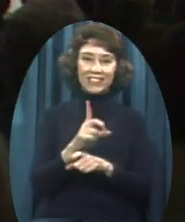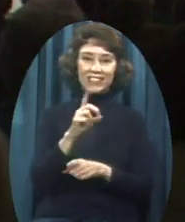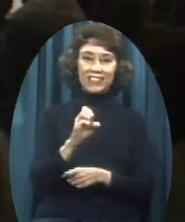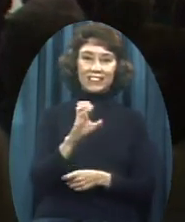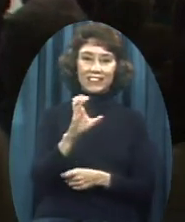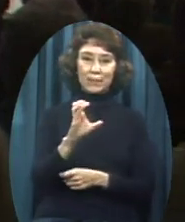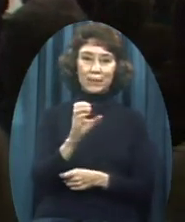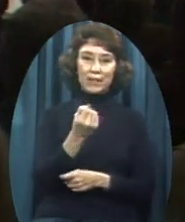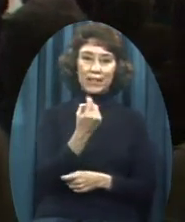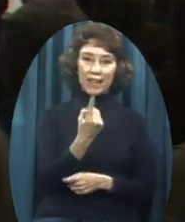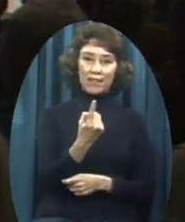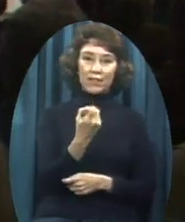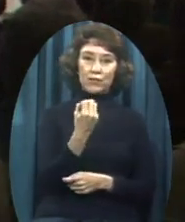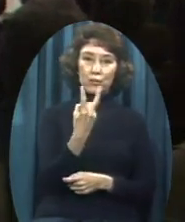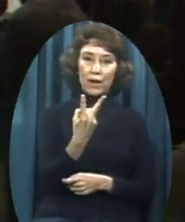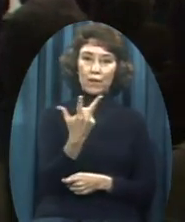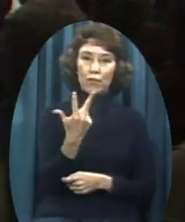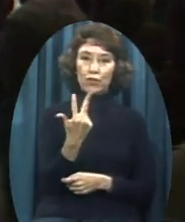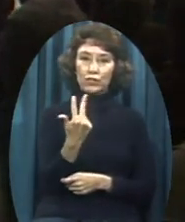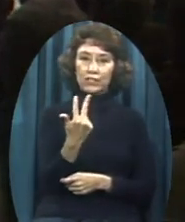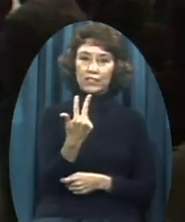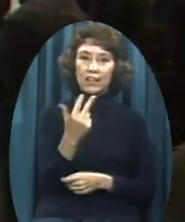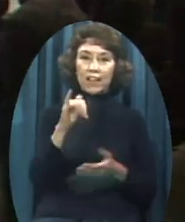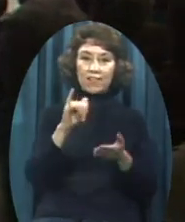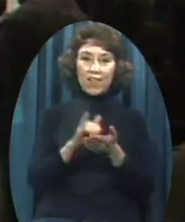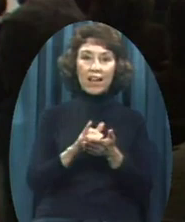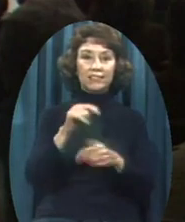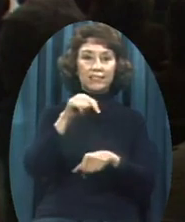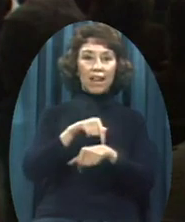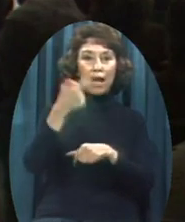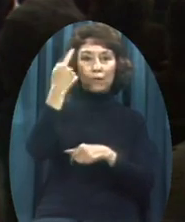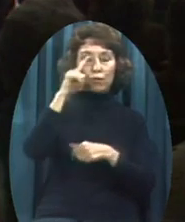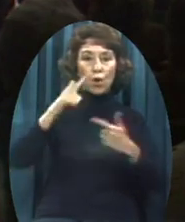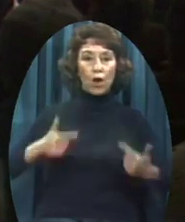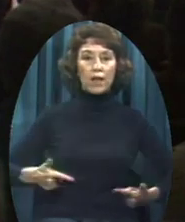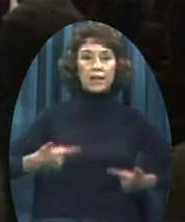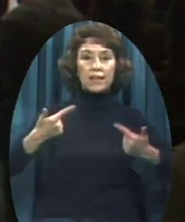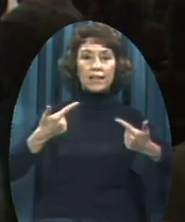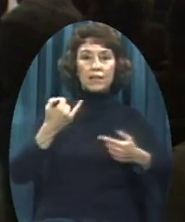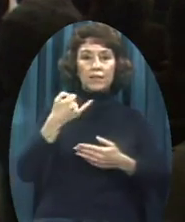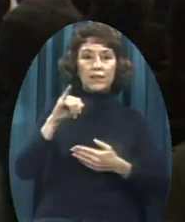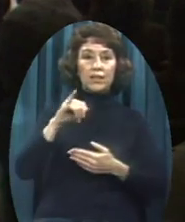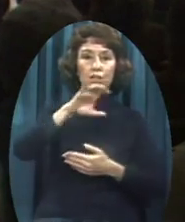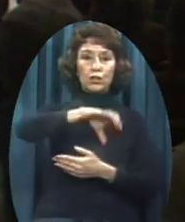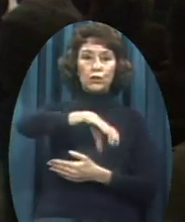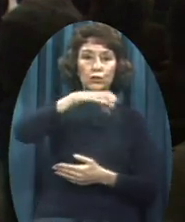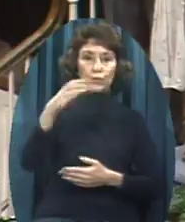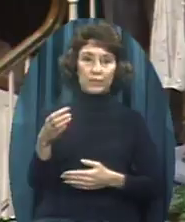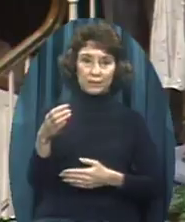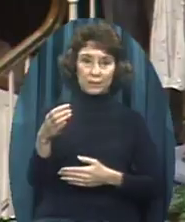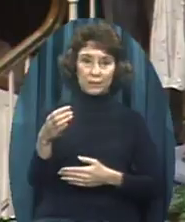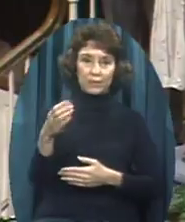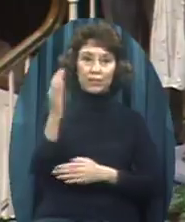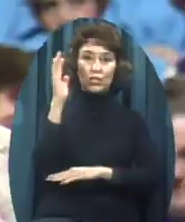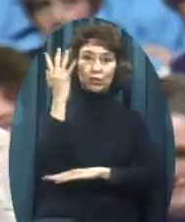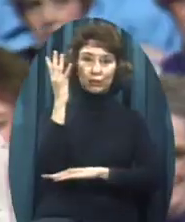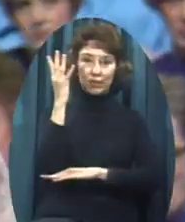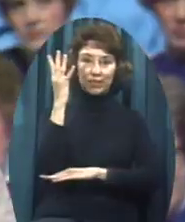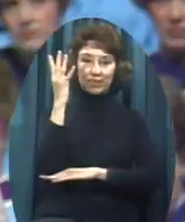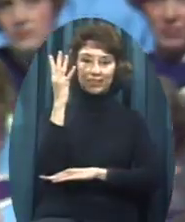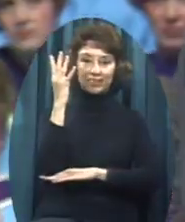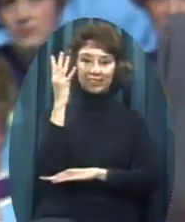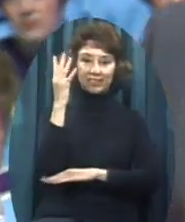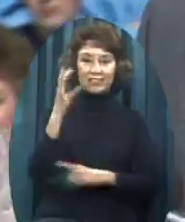Christmas Tree in Lynchburg, Virginia. The reason I knew the first statement wasn't right was because Phil told me it was December 6, 7, and 8. I said, no, that can't be